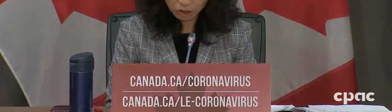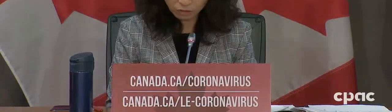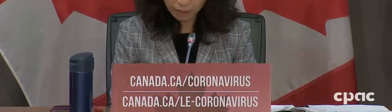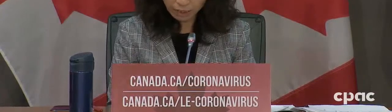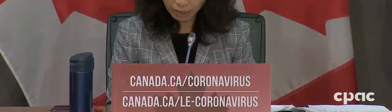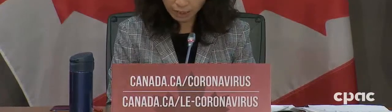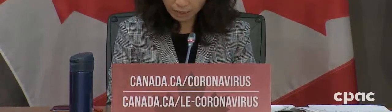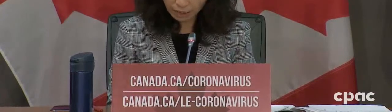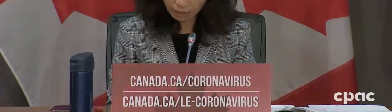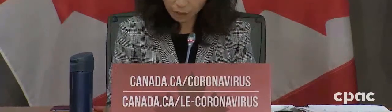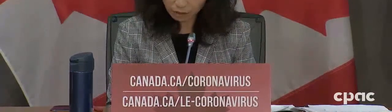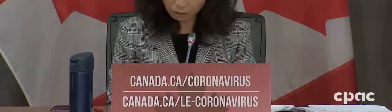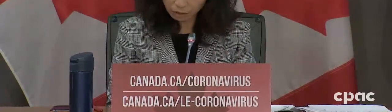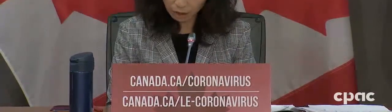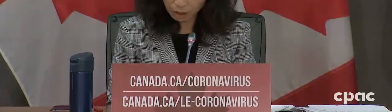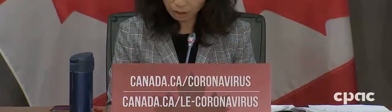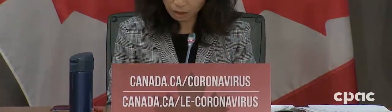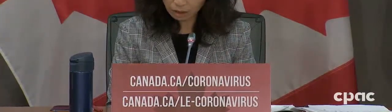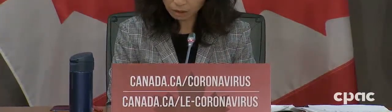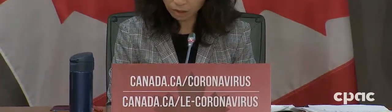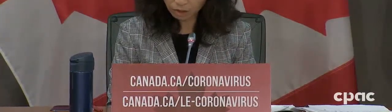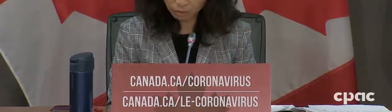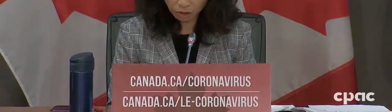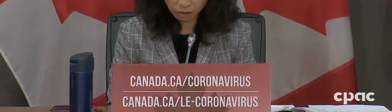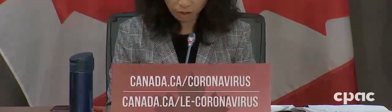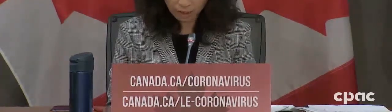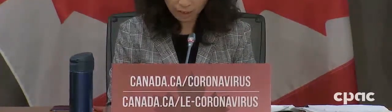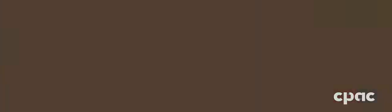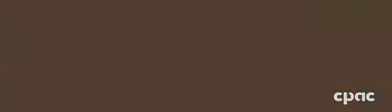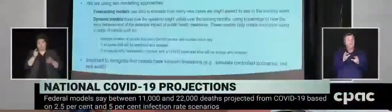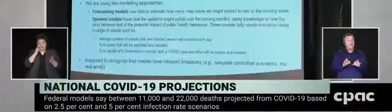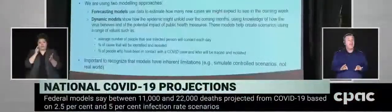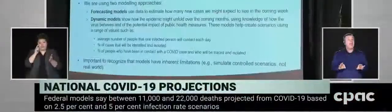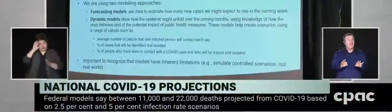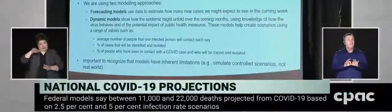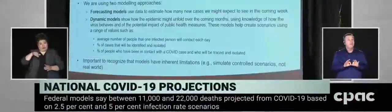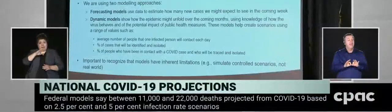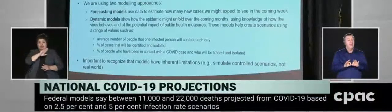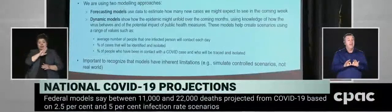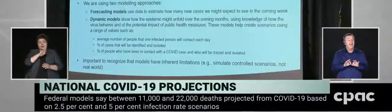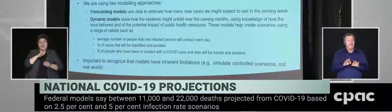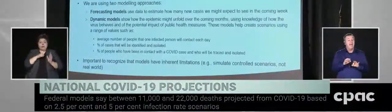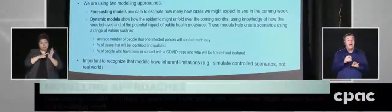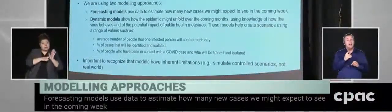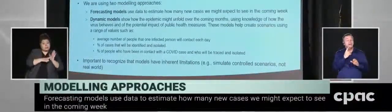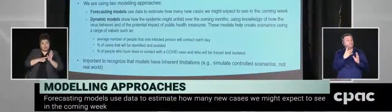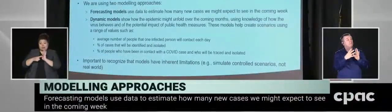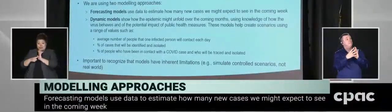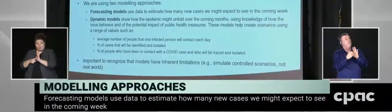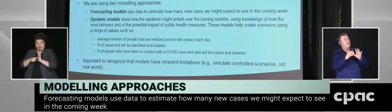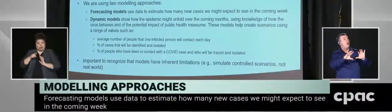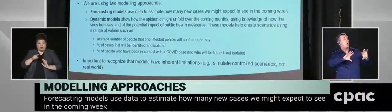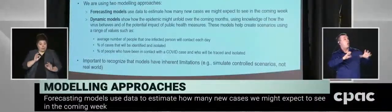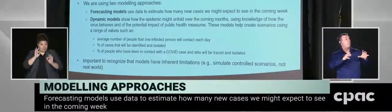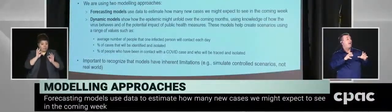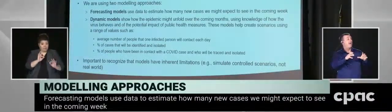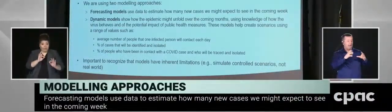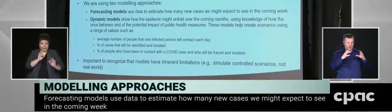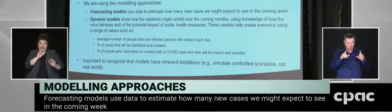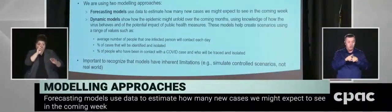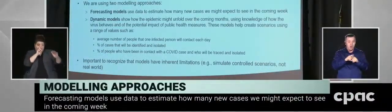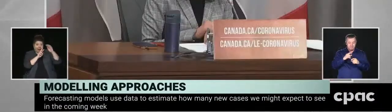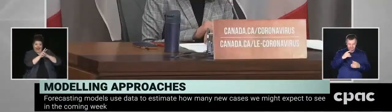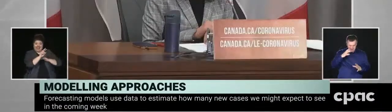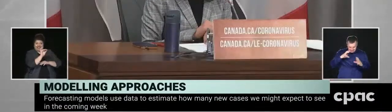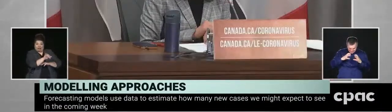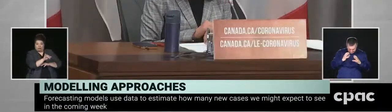It's important to recognize that models are not a crystal ball and cannot predict what will happen. Models help us understand